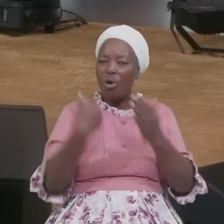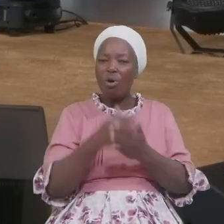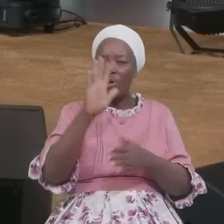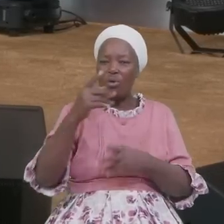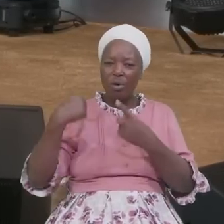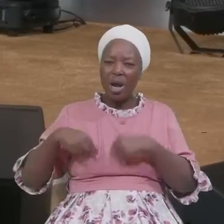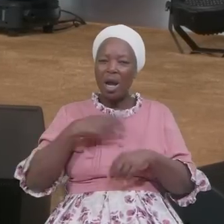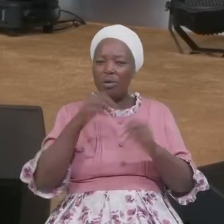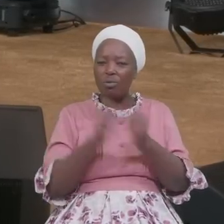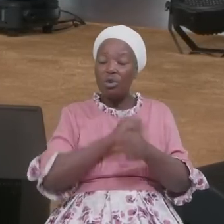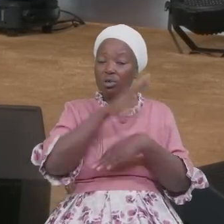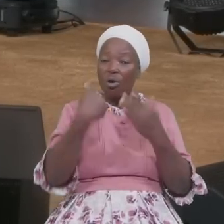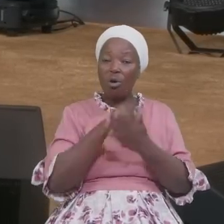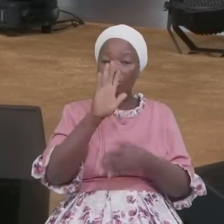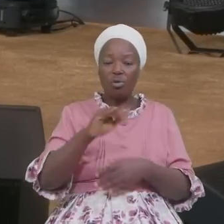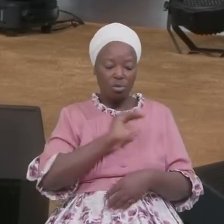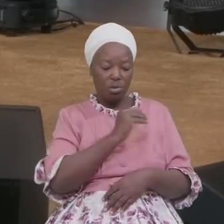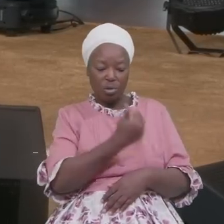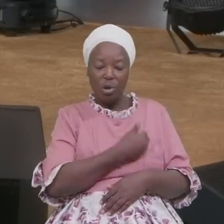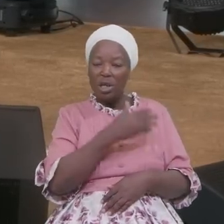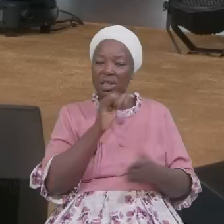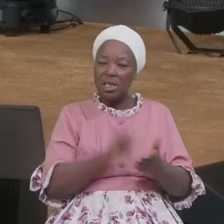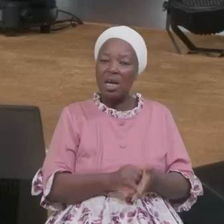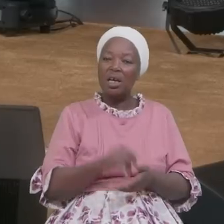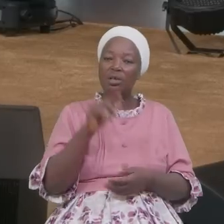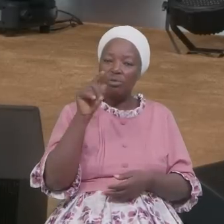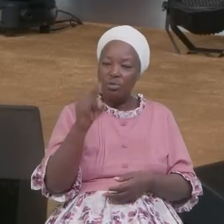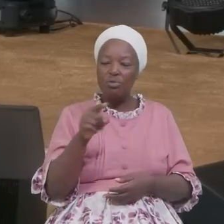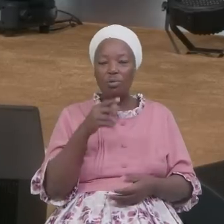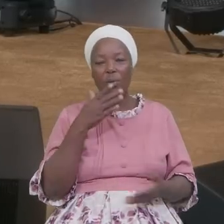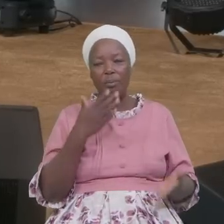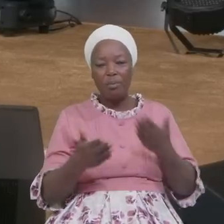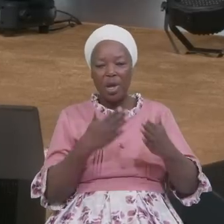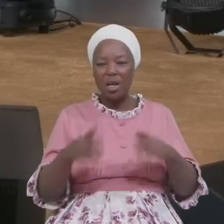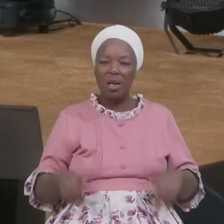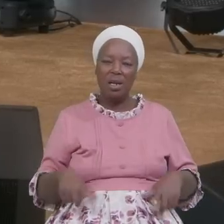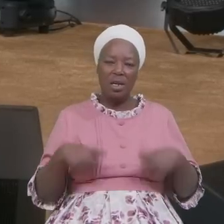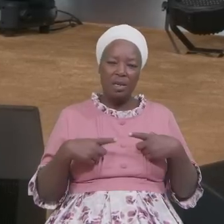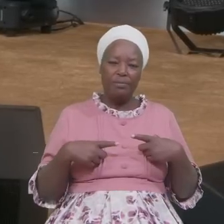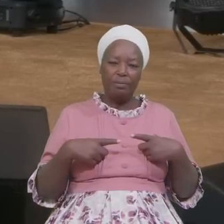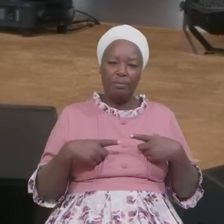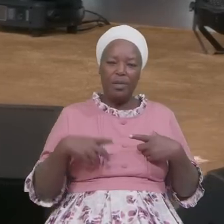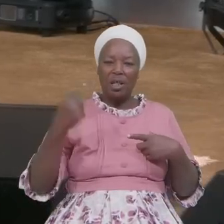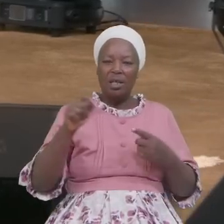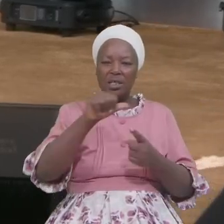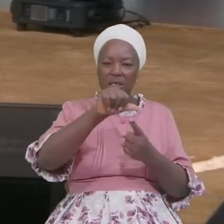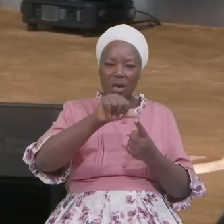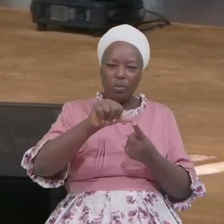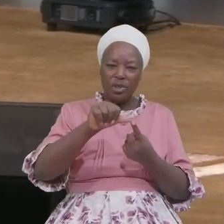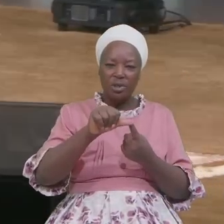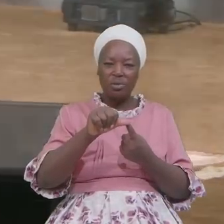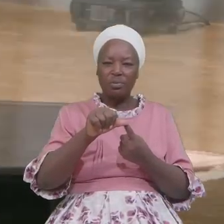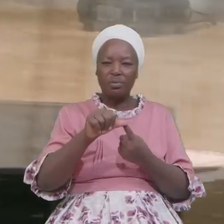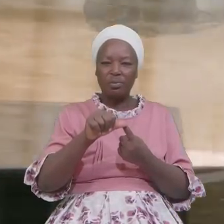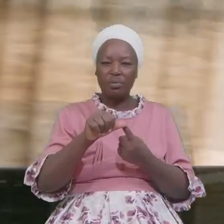and with all thy soul that thou mayest live. The circumcision